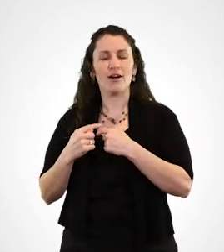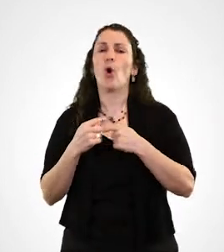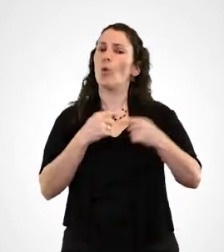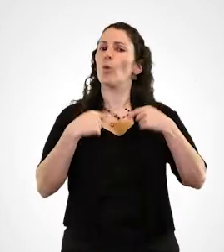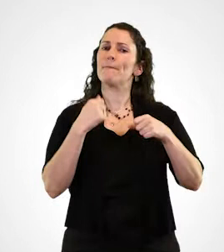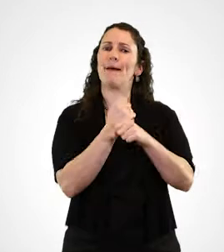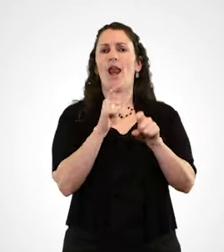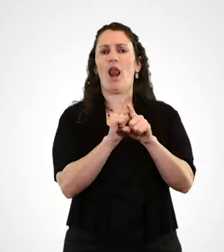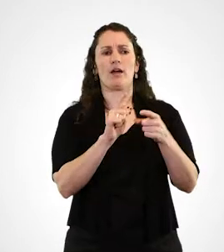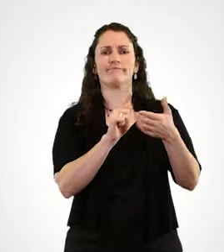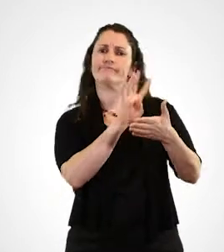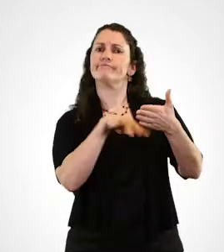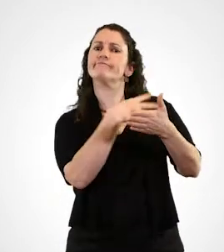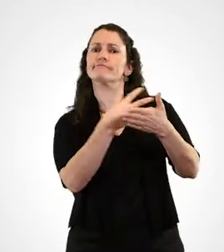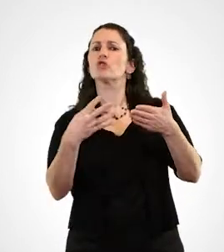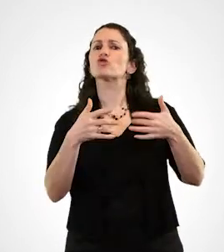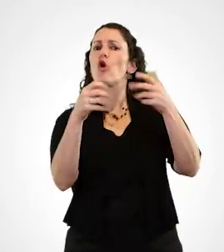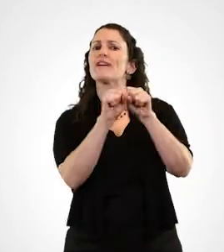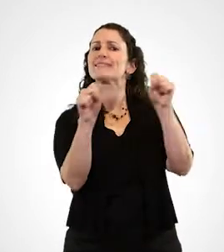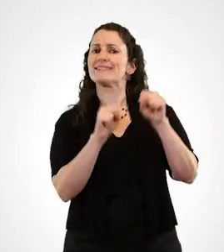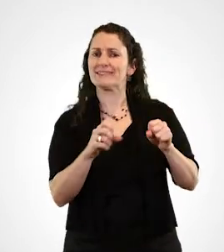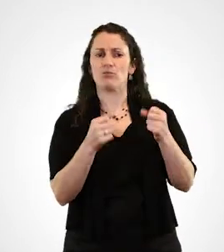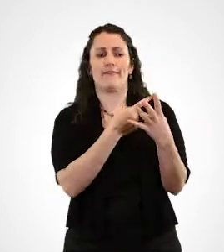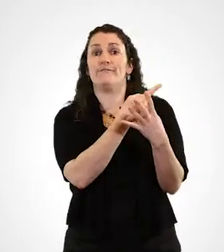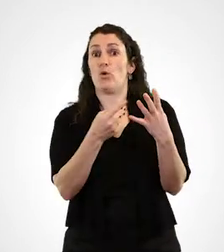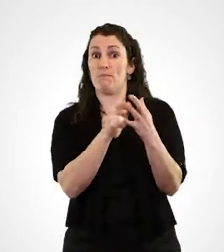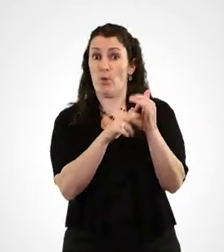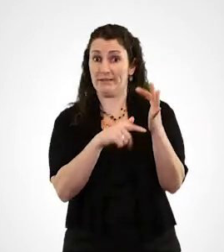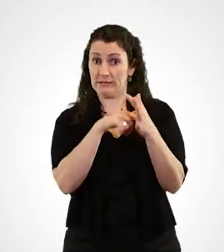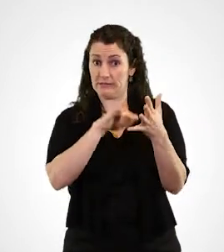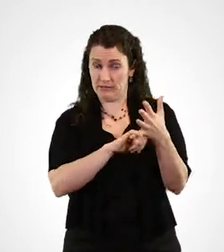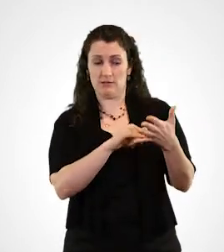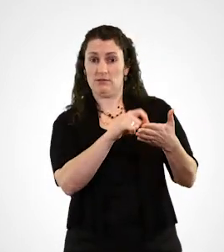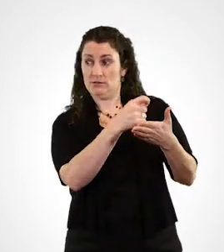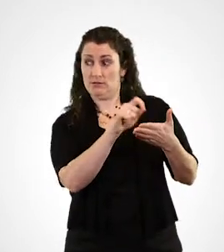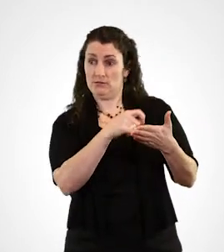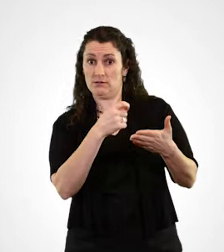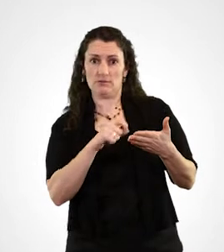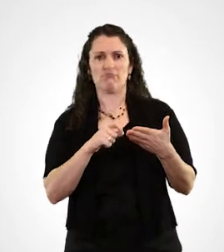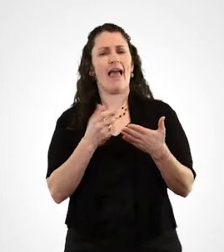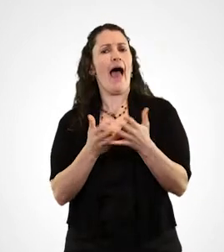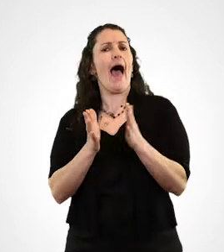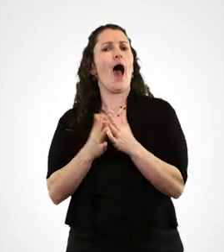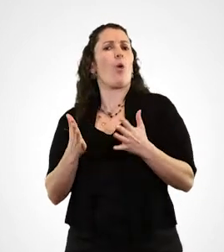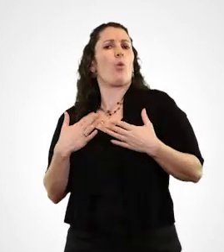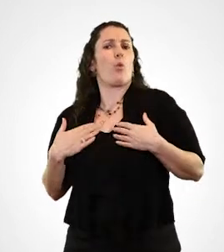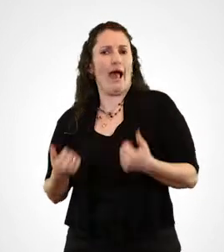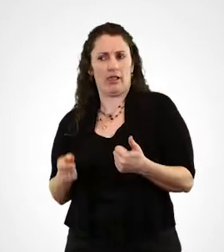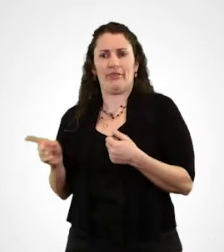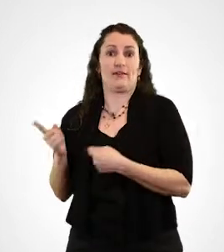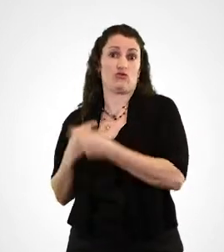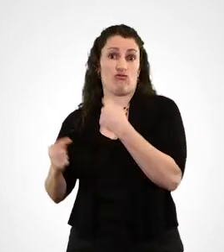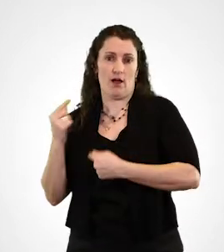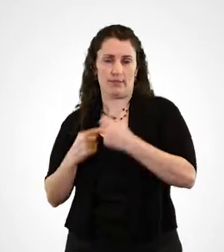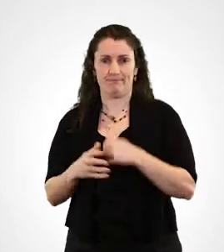a 4-point rating scale for these definitions or explanations, and